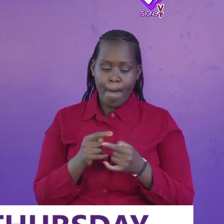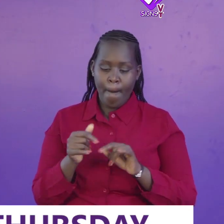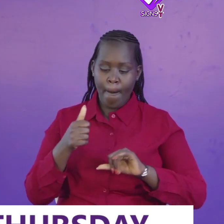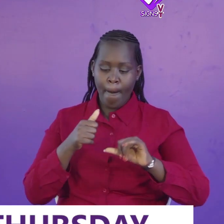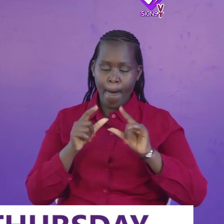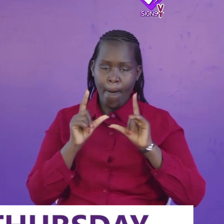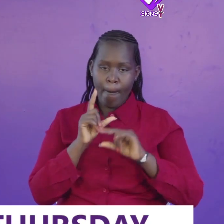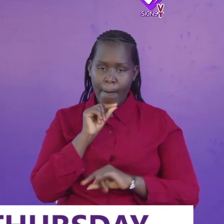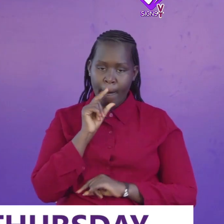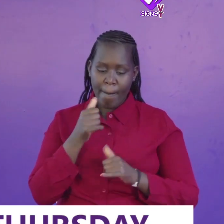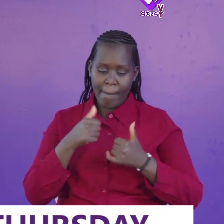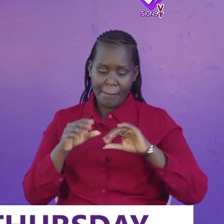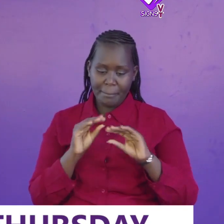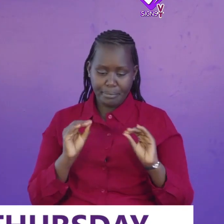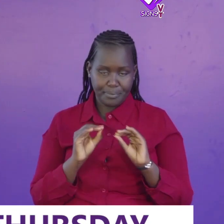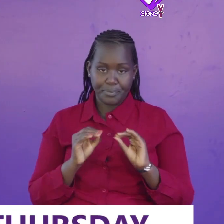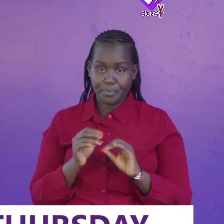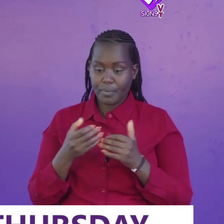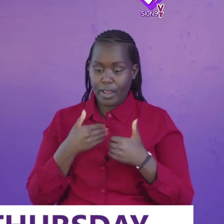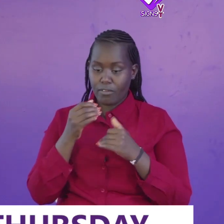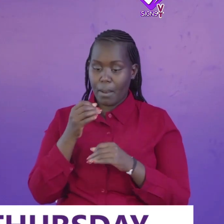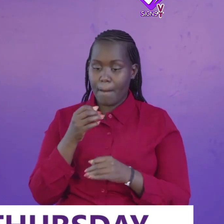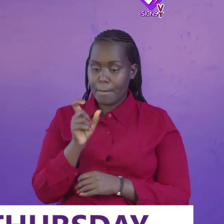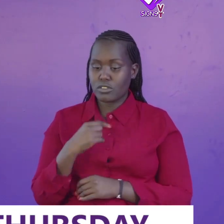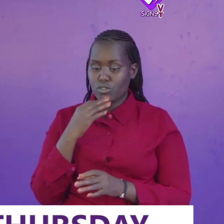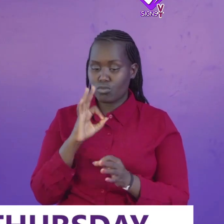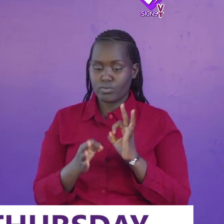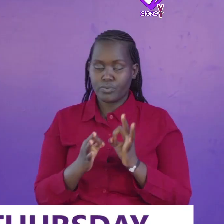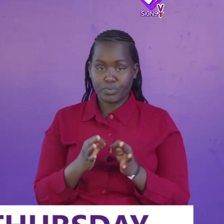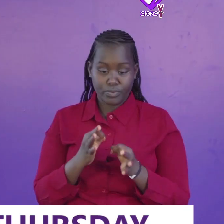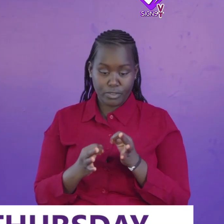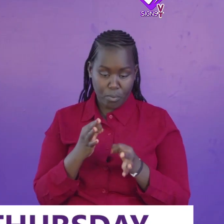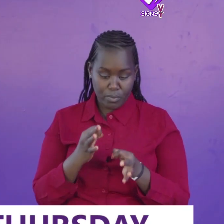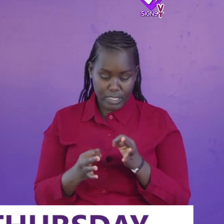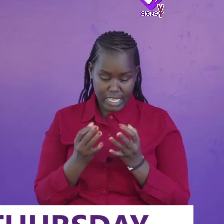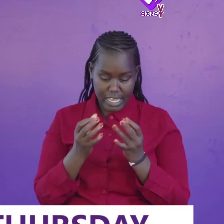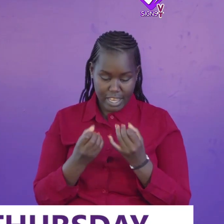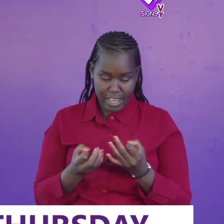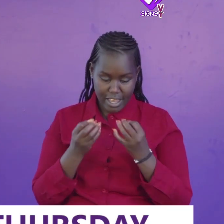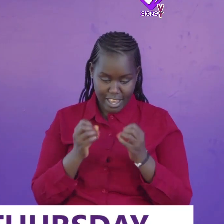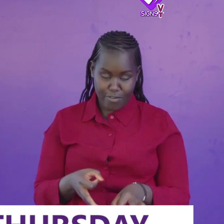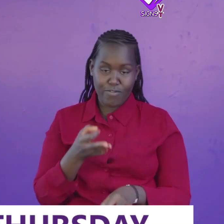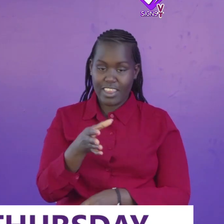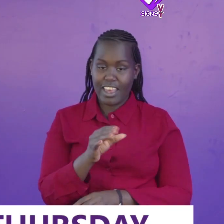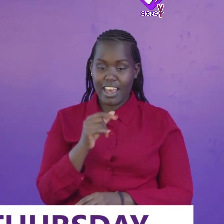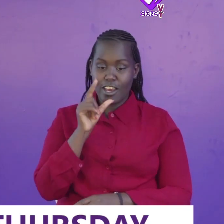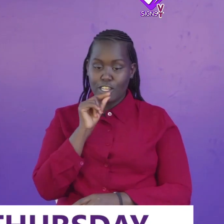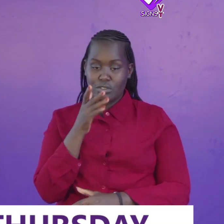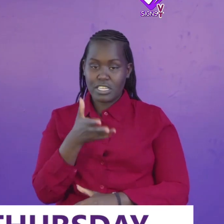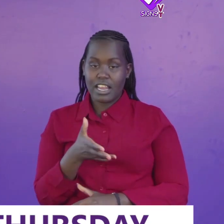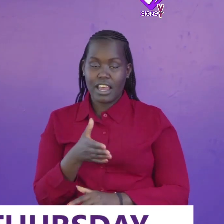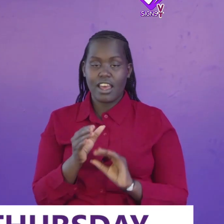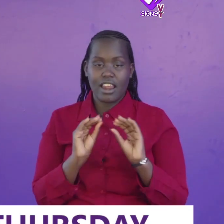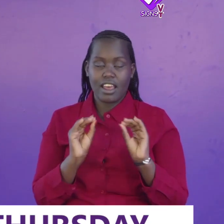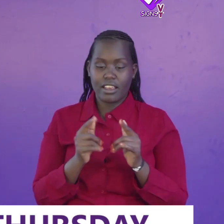choice. Kuna mtu atanijudge hapo asema nduko naye kama yuko X asiniambie anything. Hapana, niko hapa nikuambie